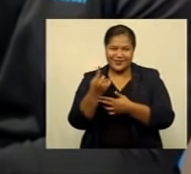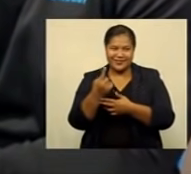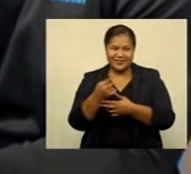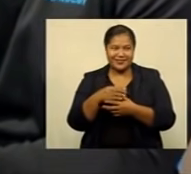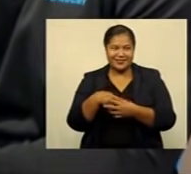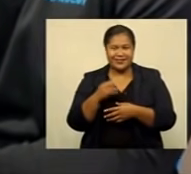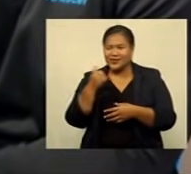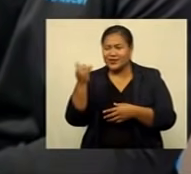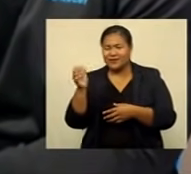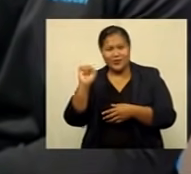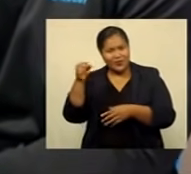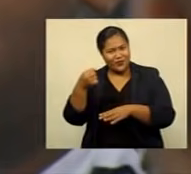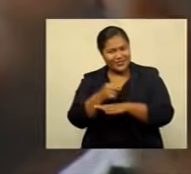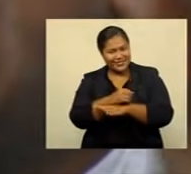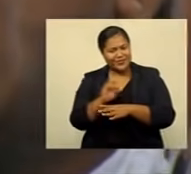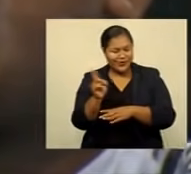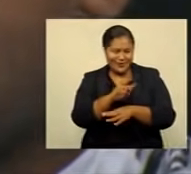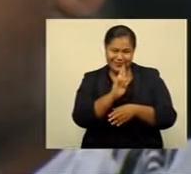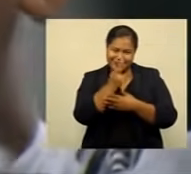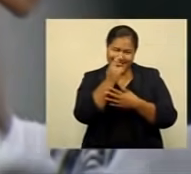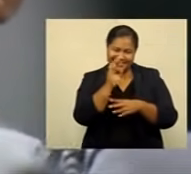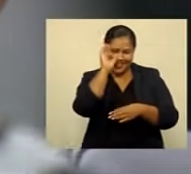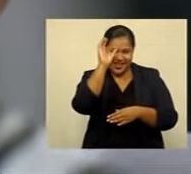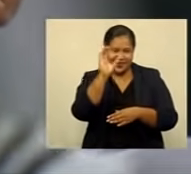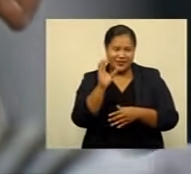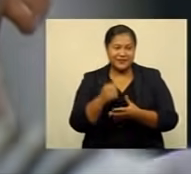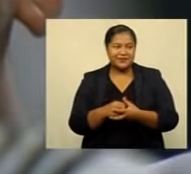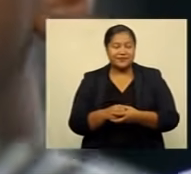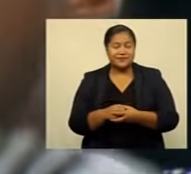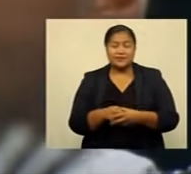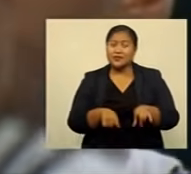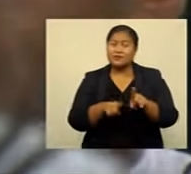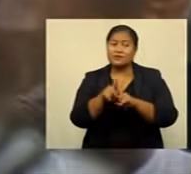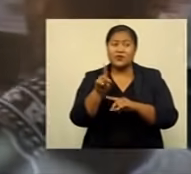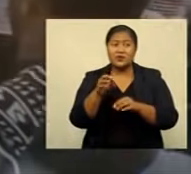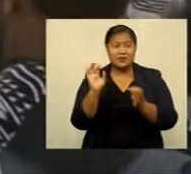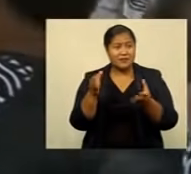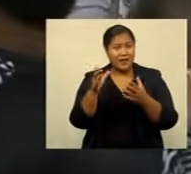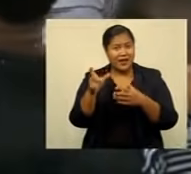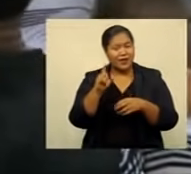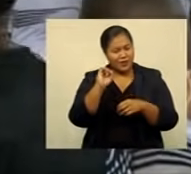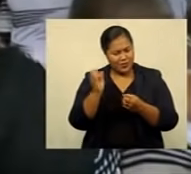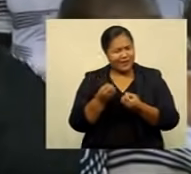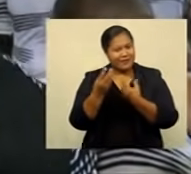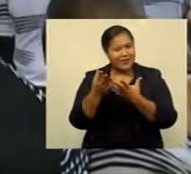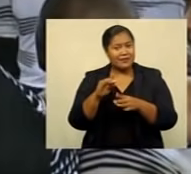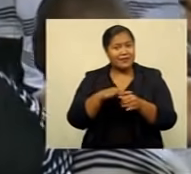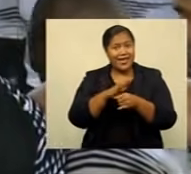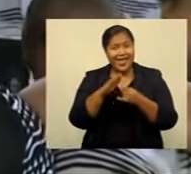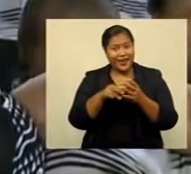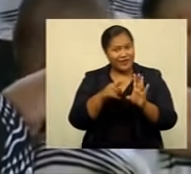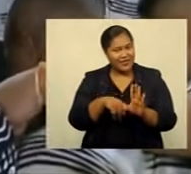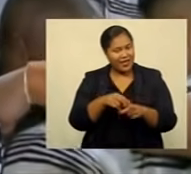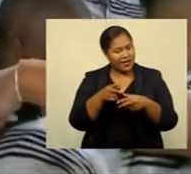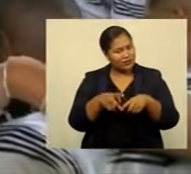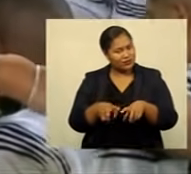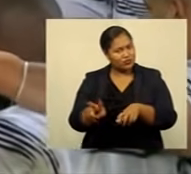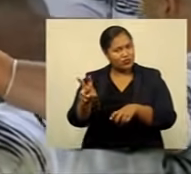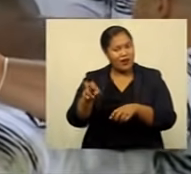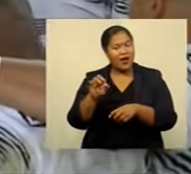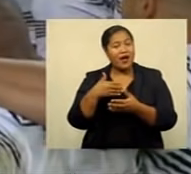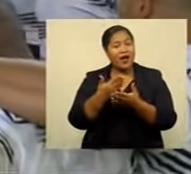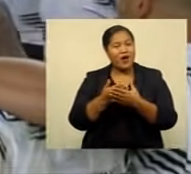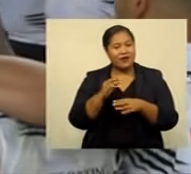come to represent their country. Most of these players will be available again for the end of the year tour in November. Aquila